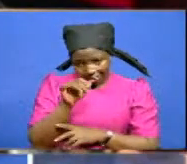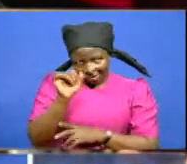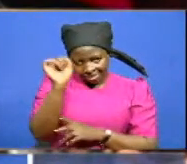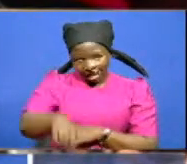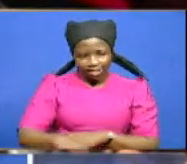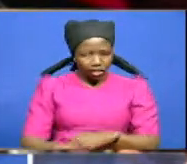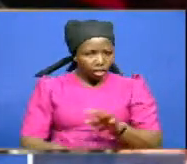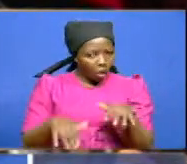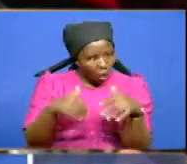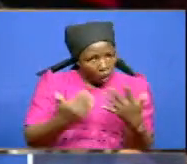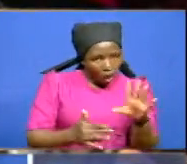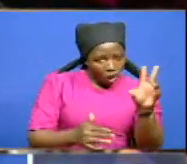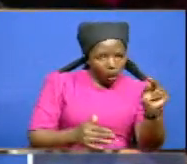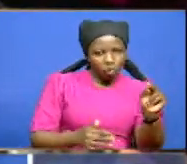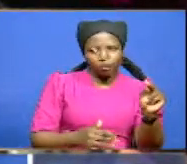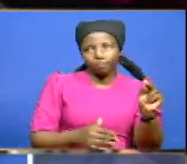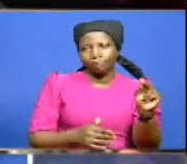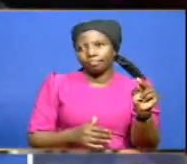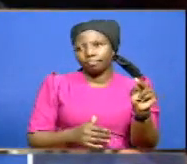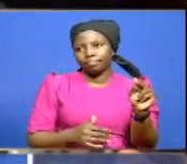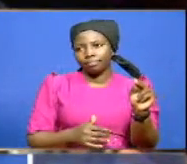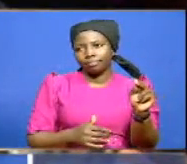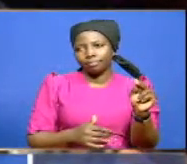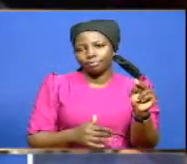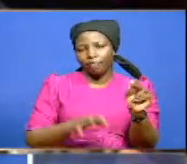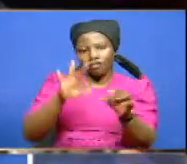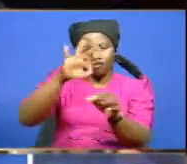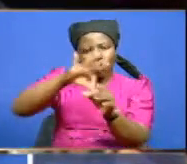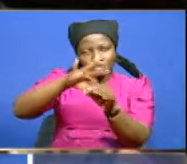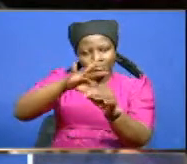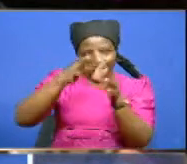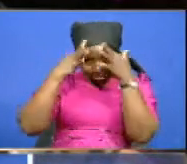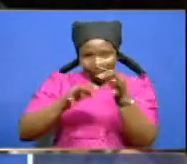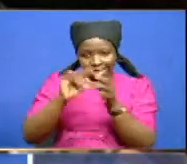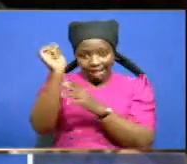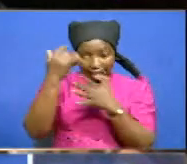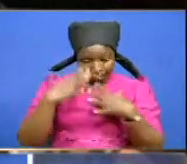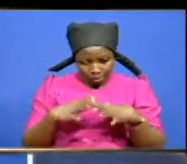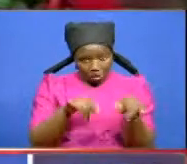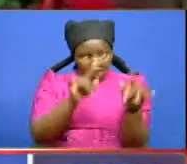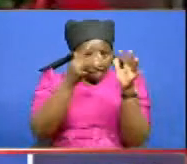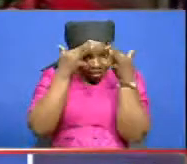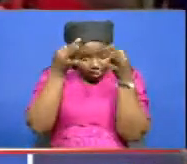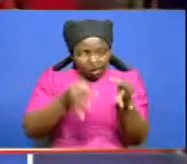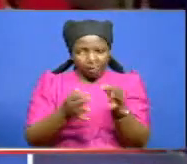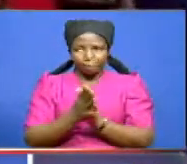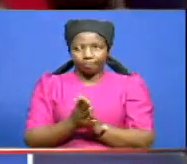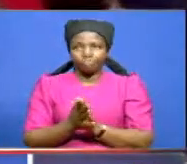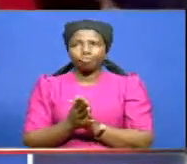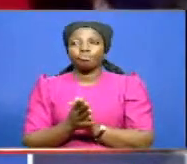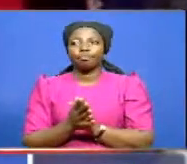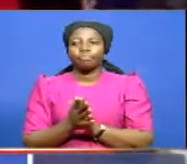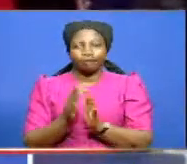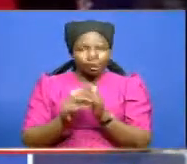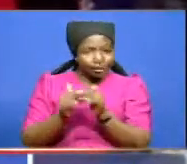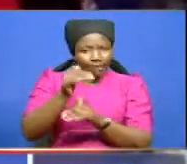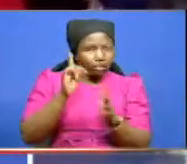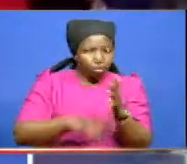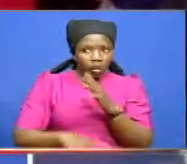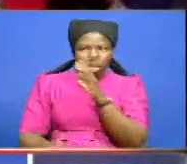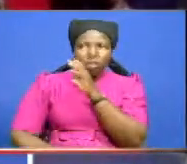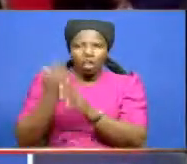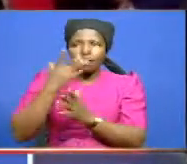no. Debe iamue. Wananchi wa Kenya waamue. What followed was the launch of a